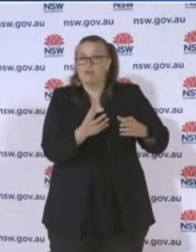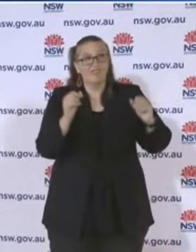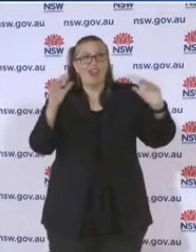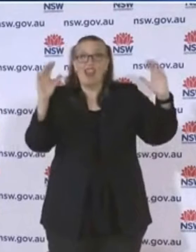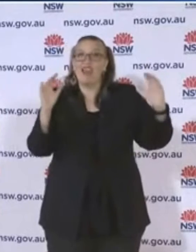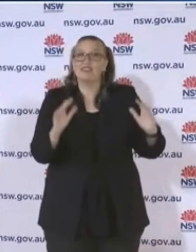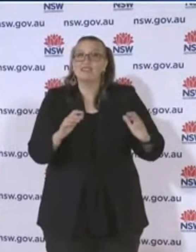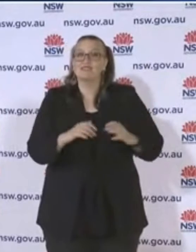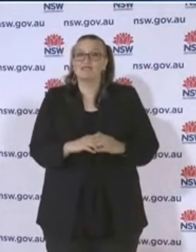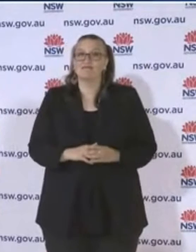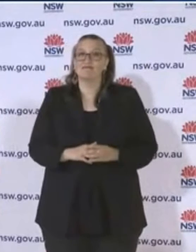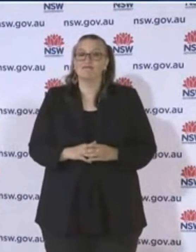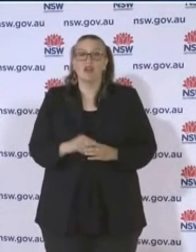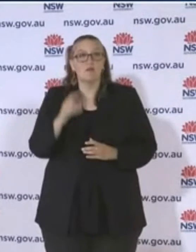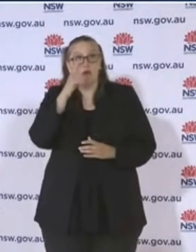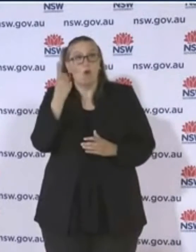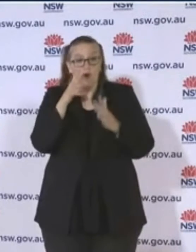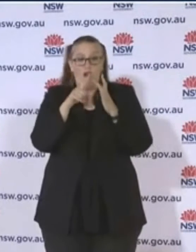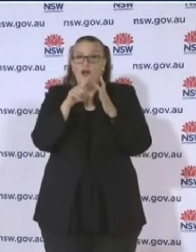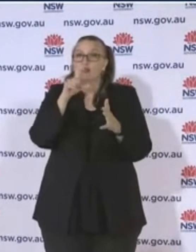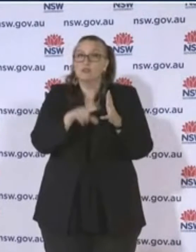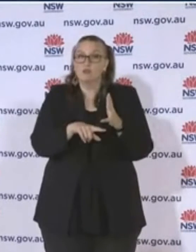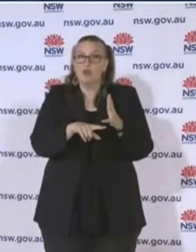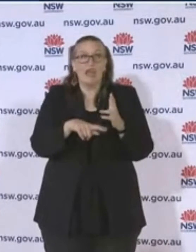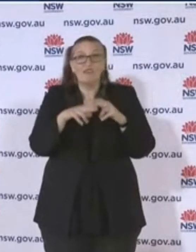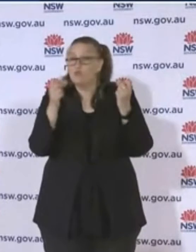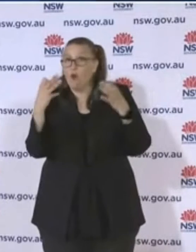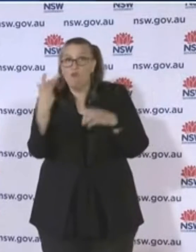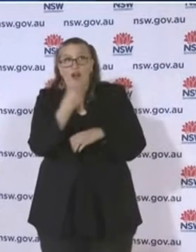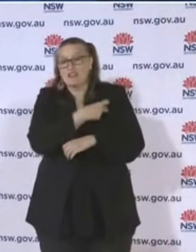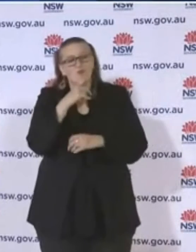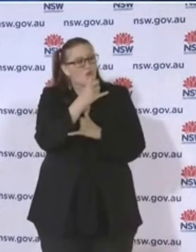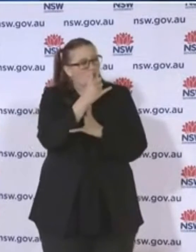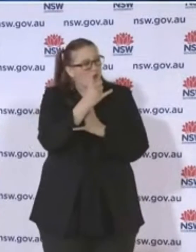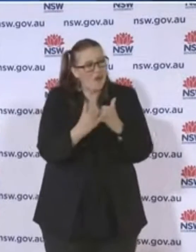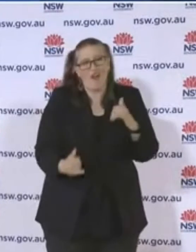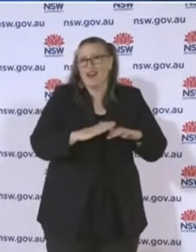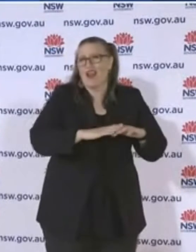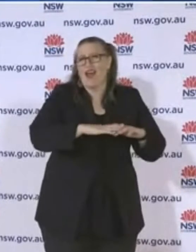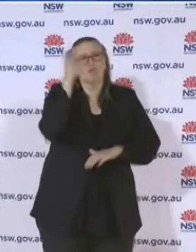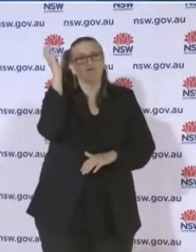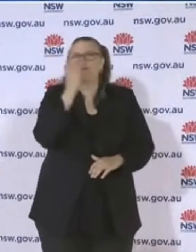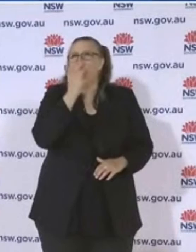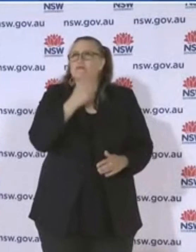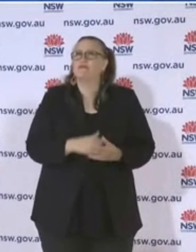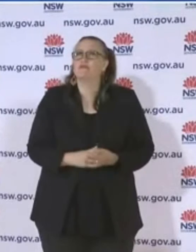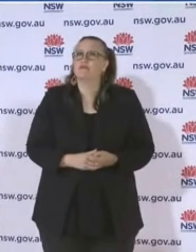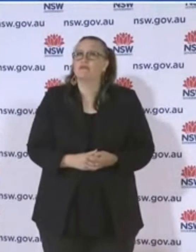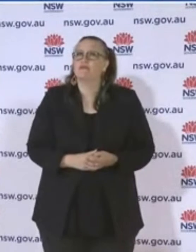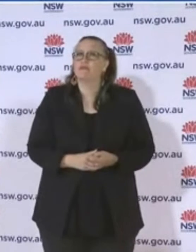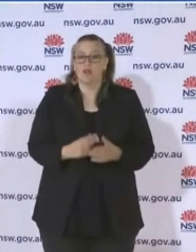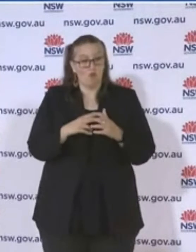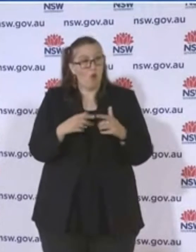much larger had we not had a race on to vaccinate our population. And please know that, of course, the challenge for us